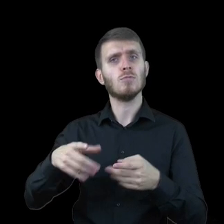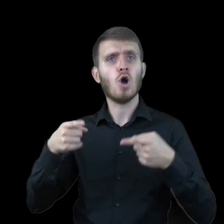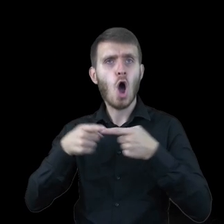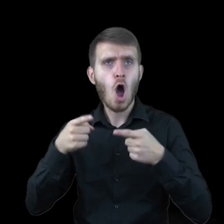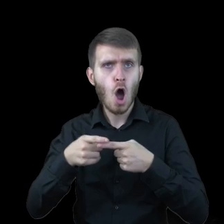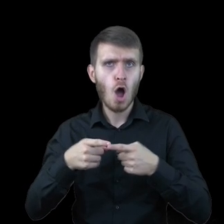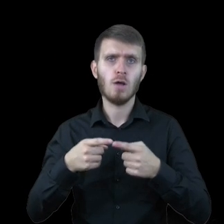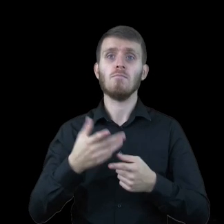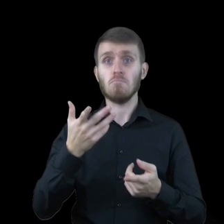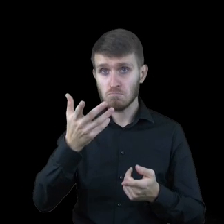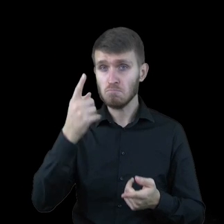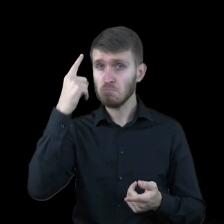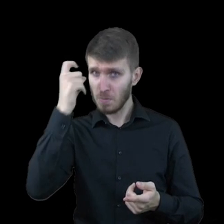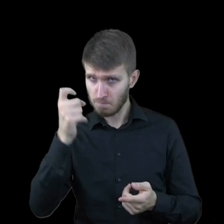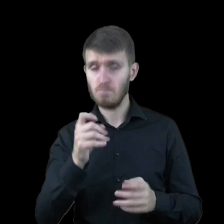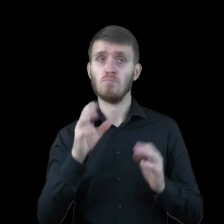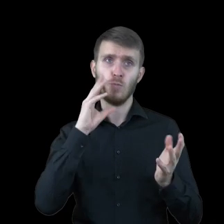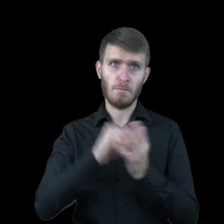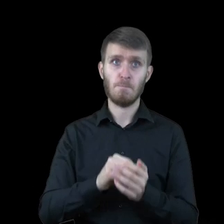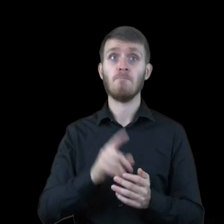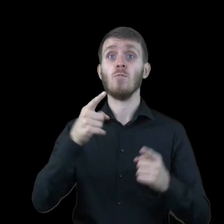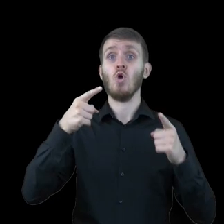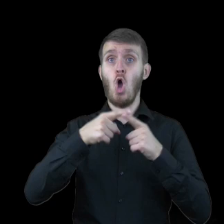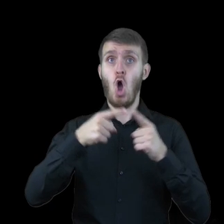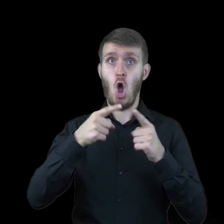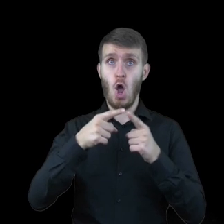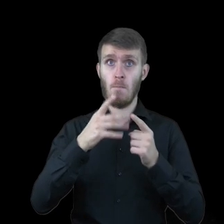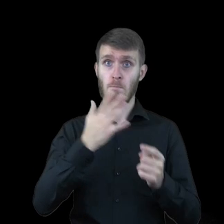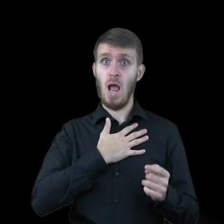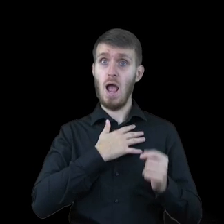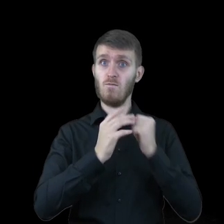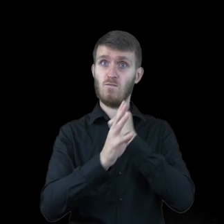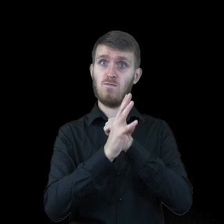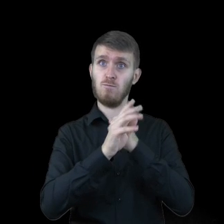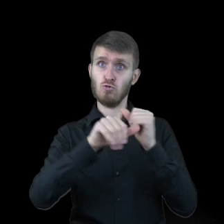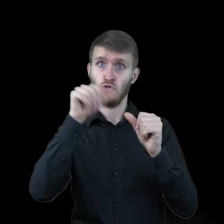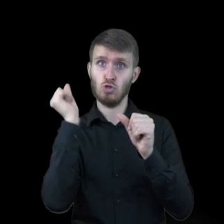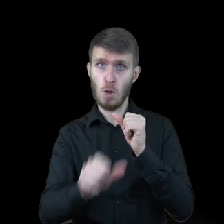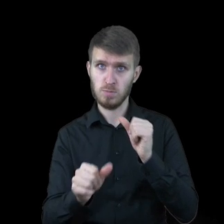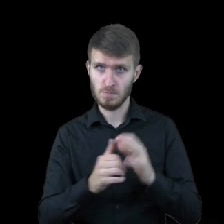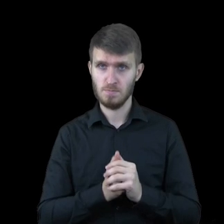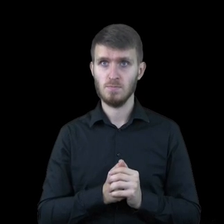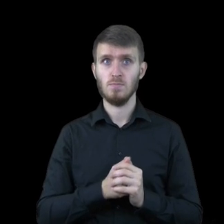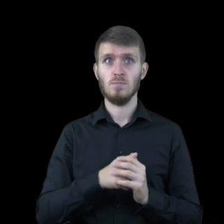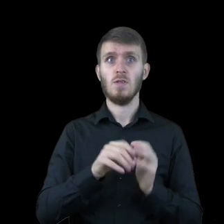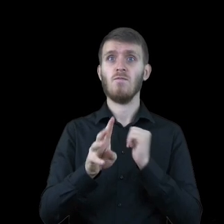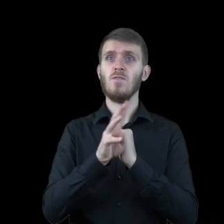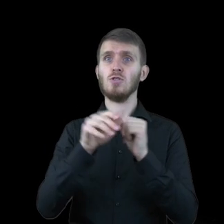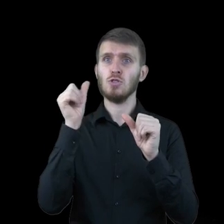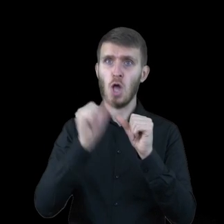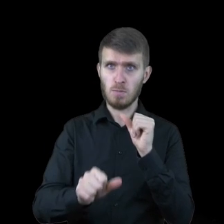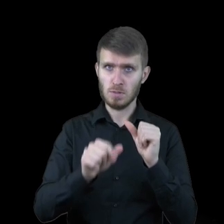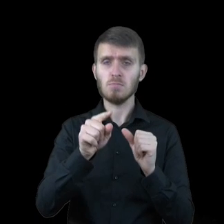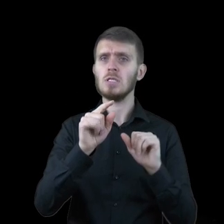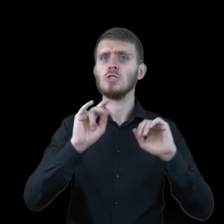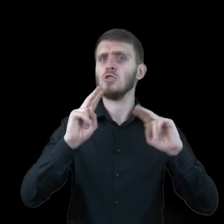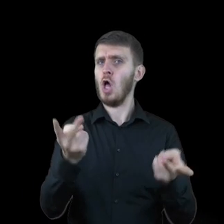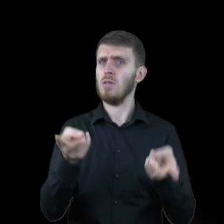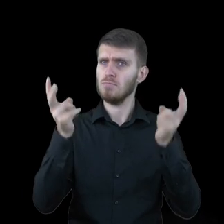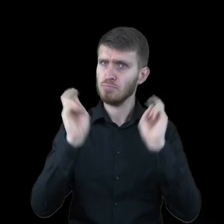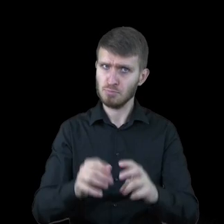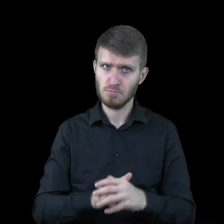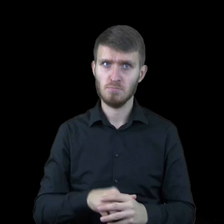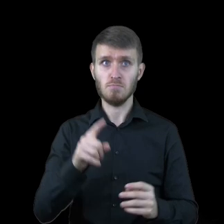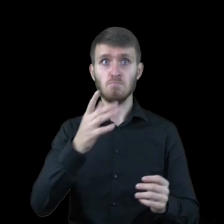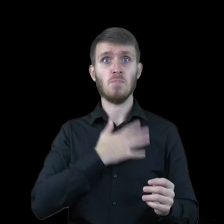One thing I know, one angle that we see a lot is a 90 degree angle. And a 90